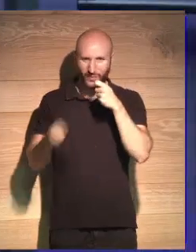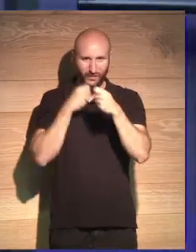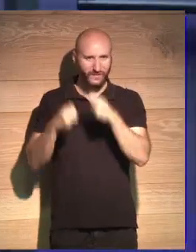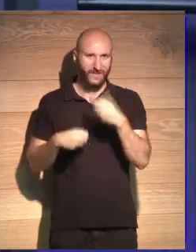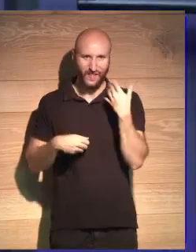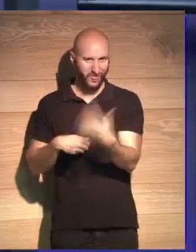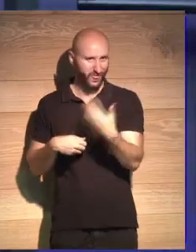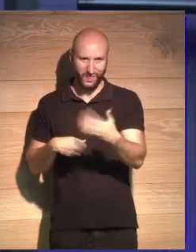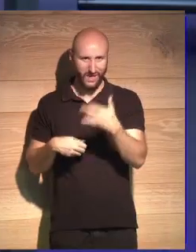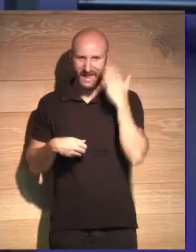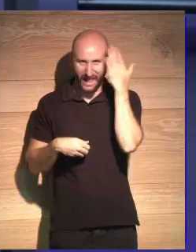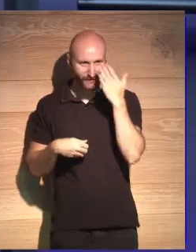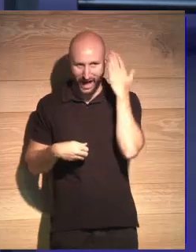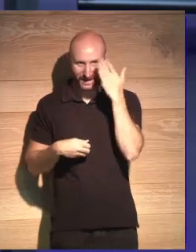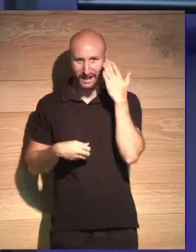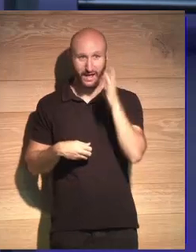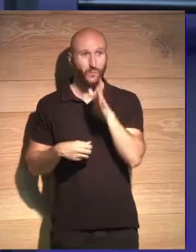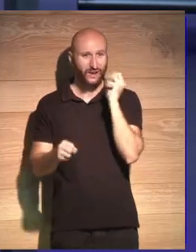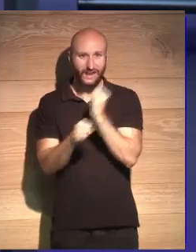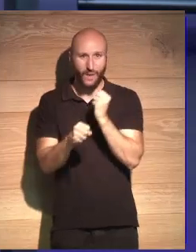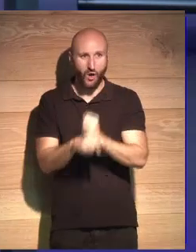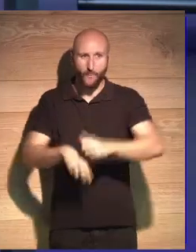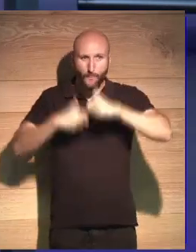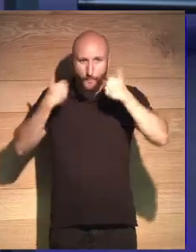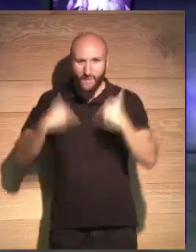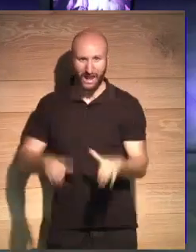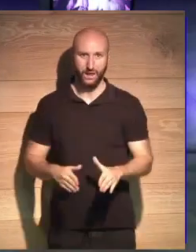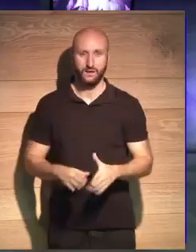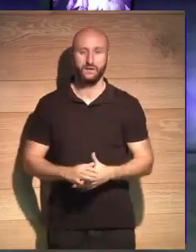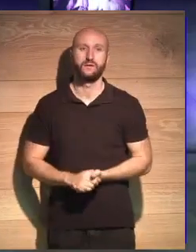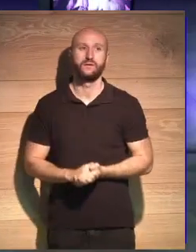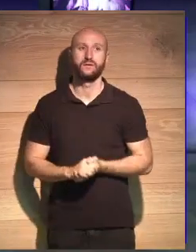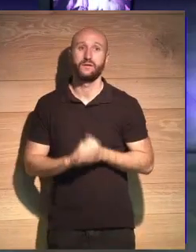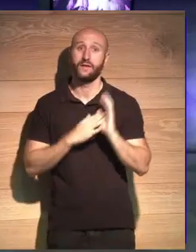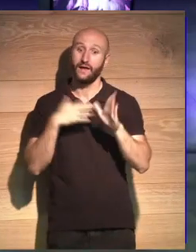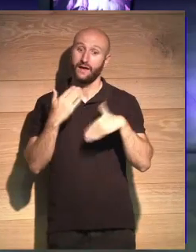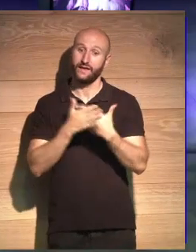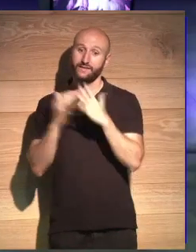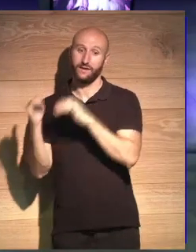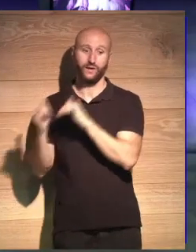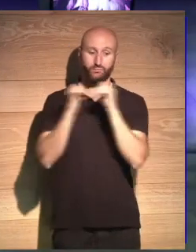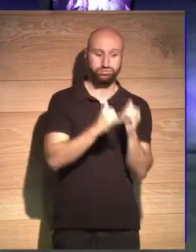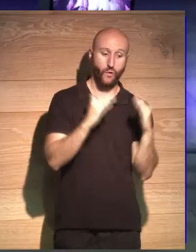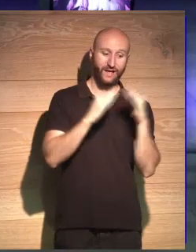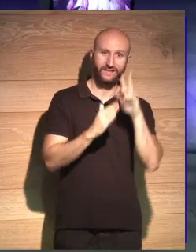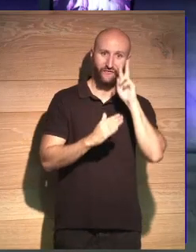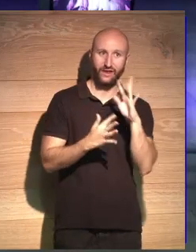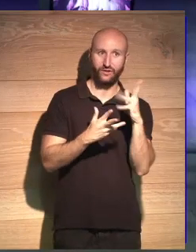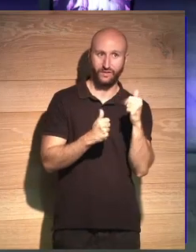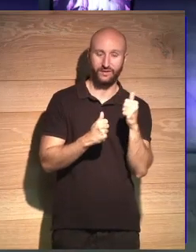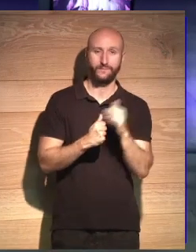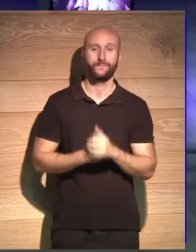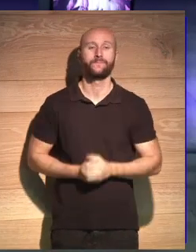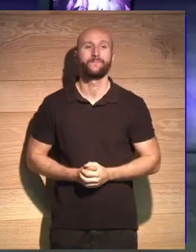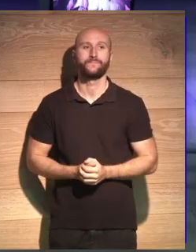of the processes, and I left the room thinking that journalists